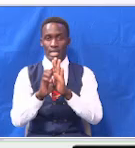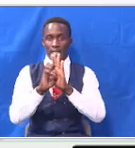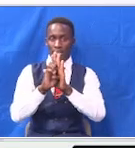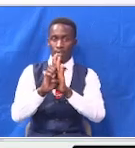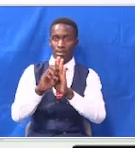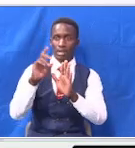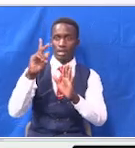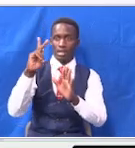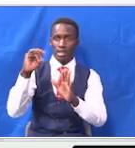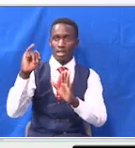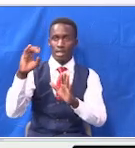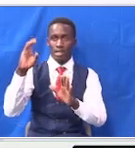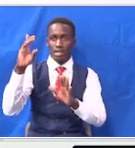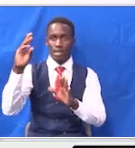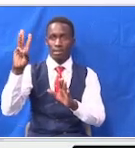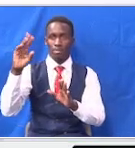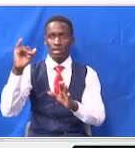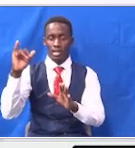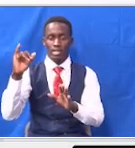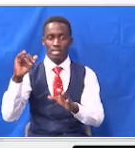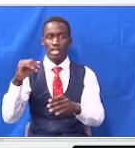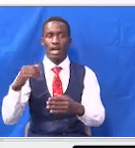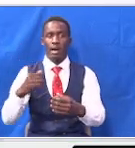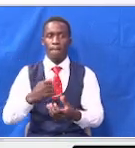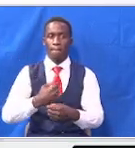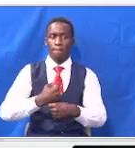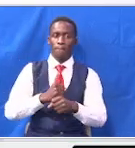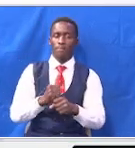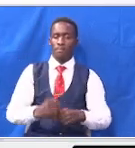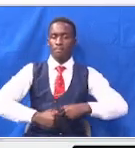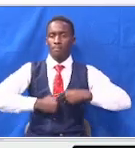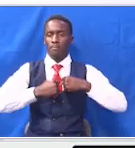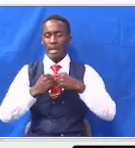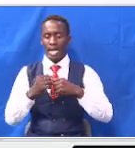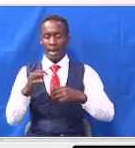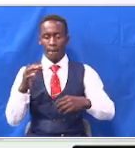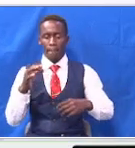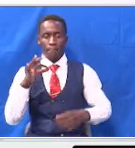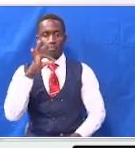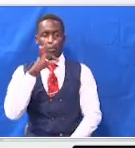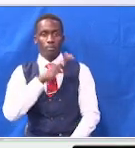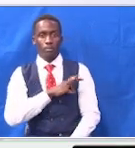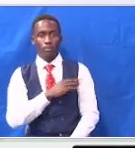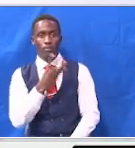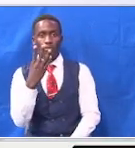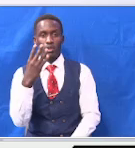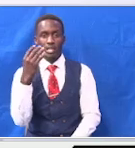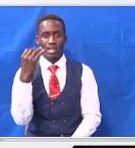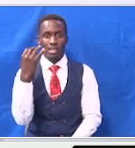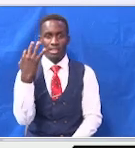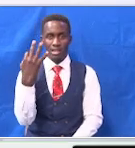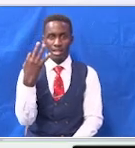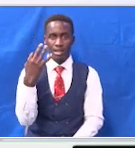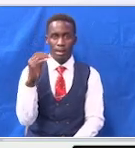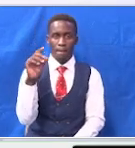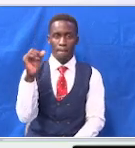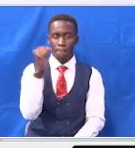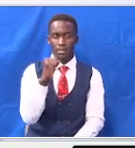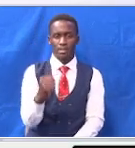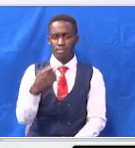KAWIS alone has been able to make 43% profit, more money than the previous year because of